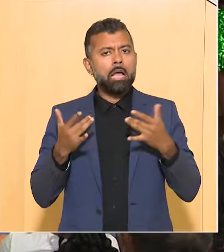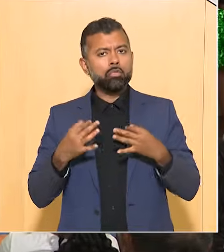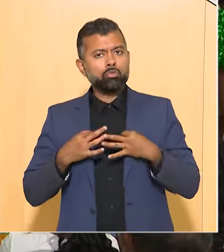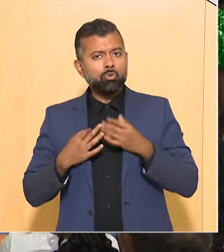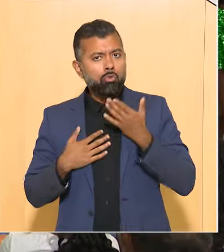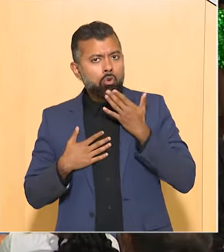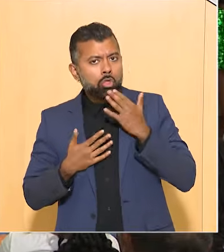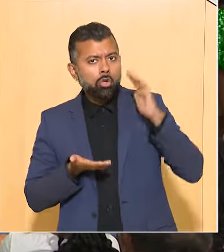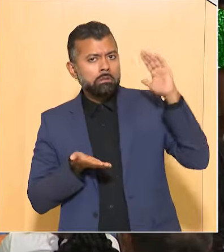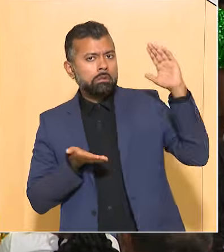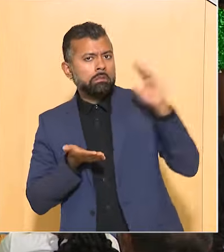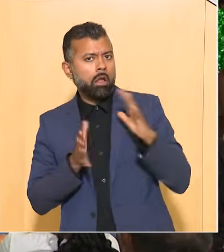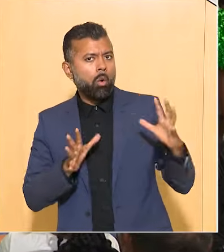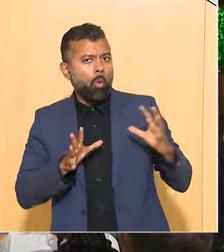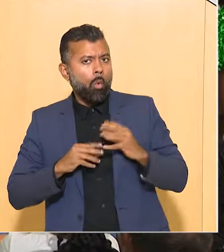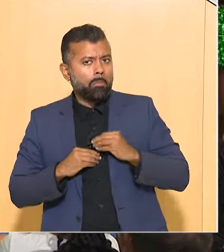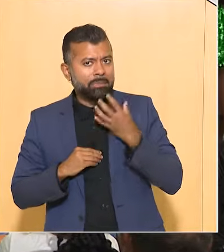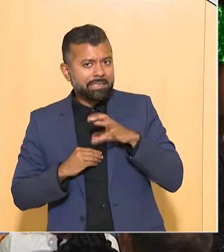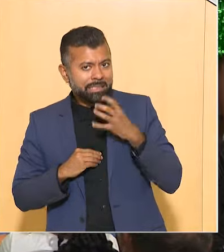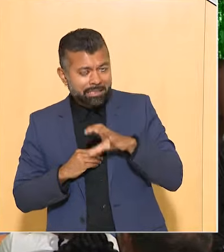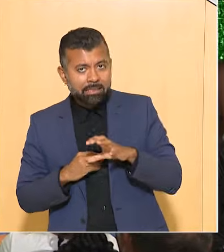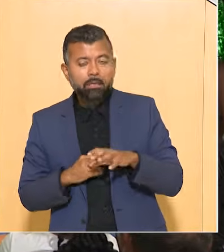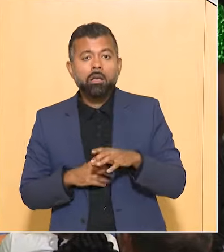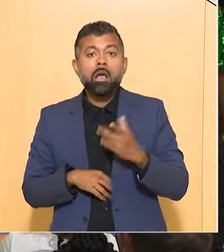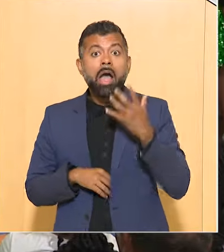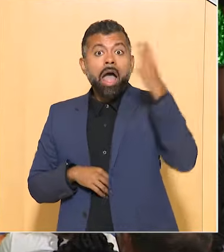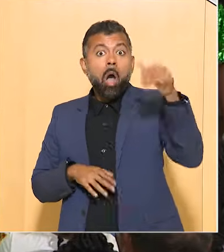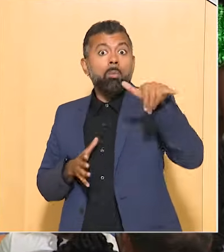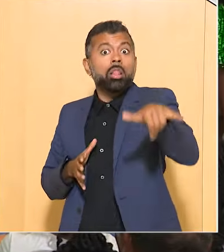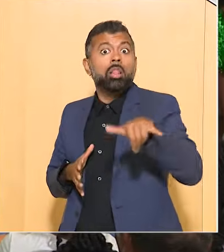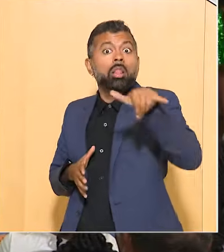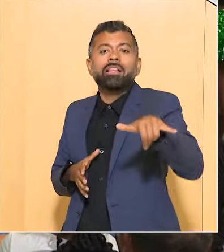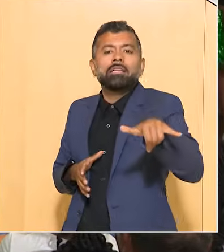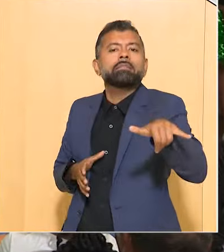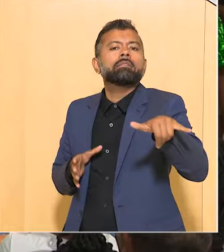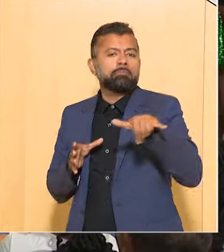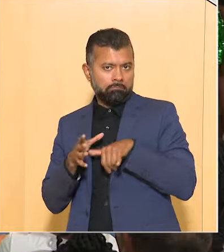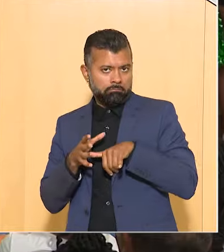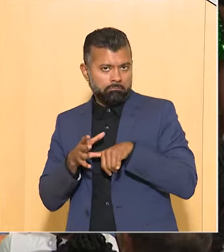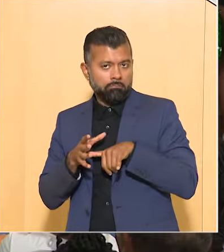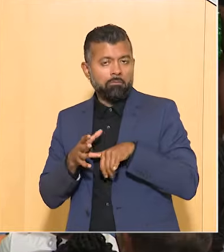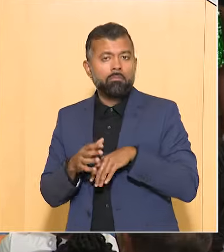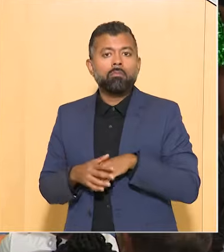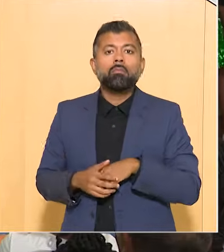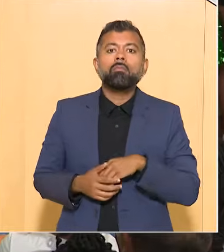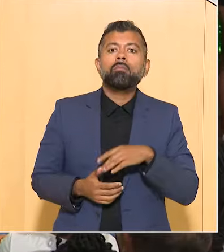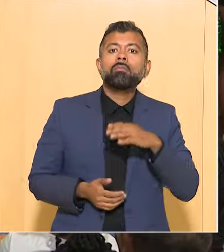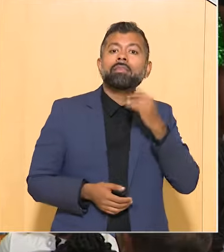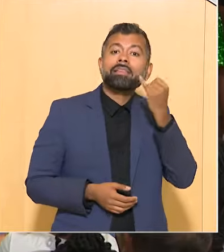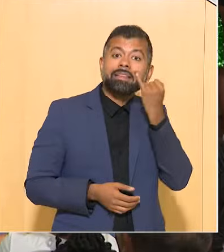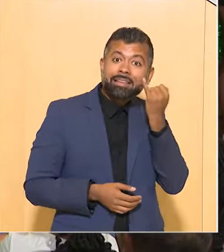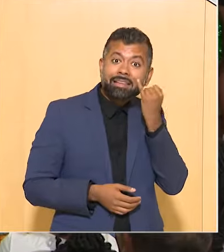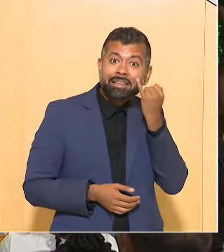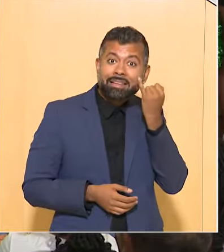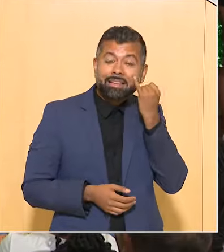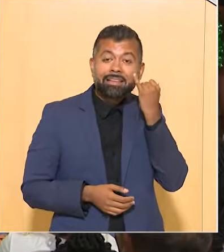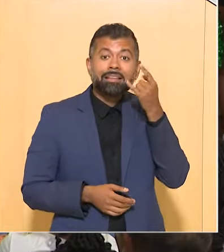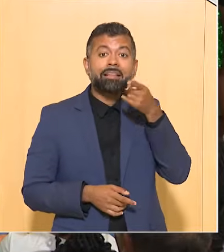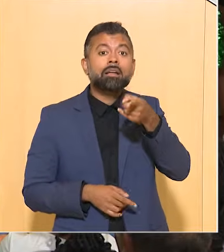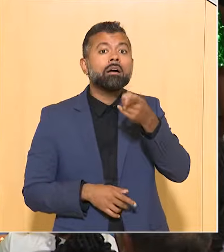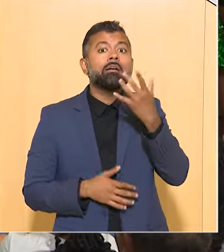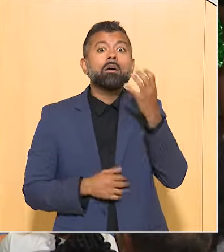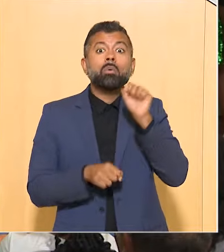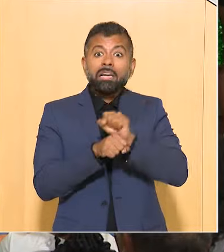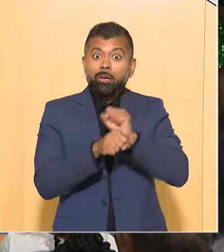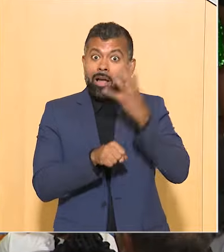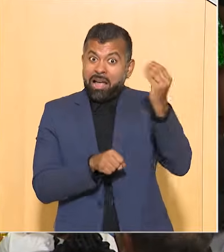are watching today, please, please, please, if you work outside, make the appropriate